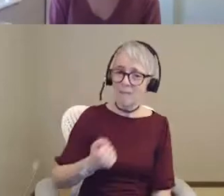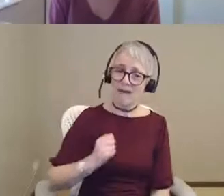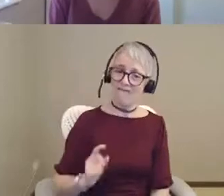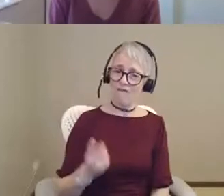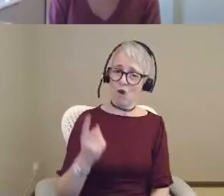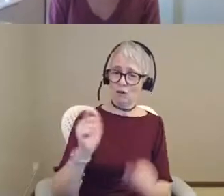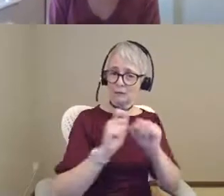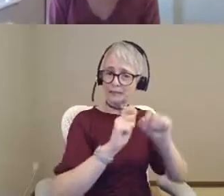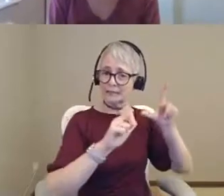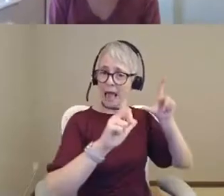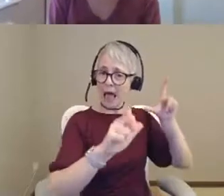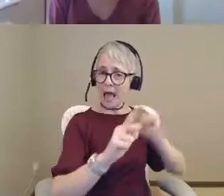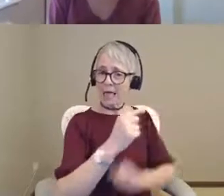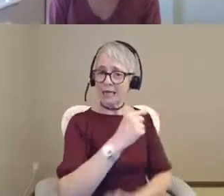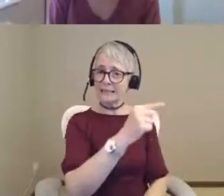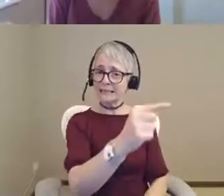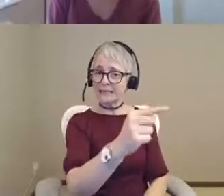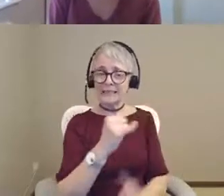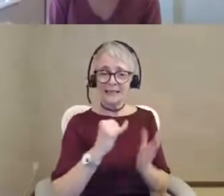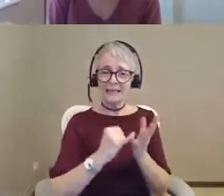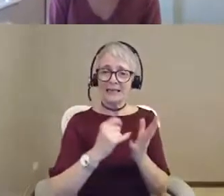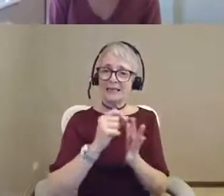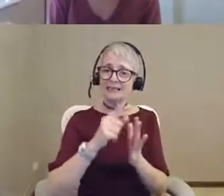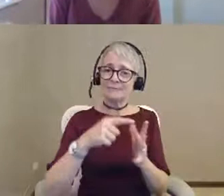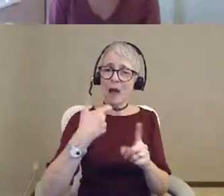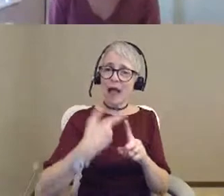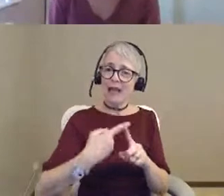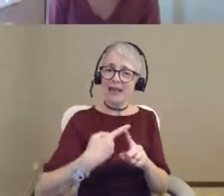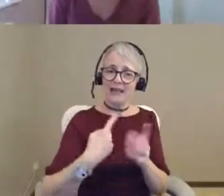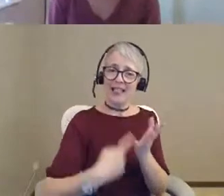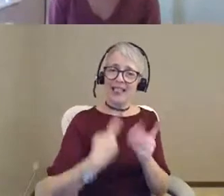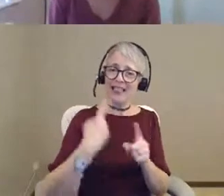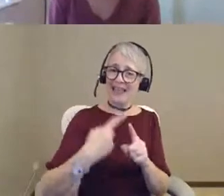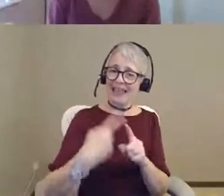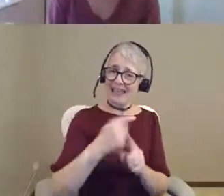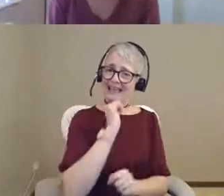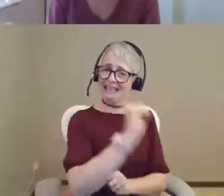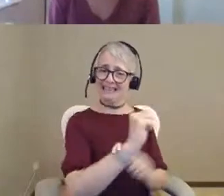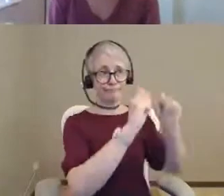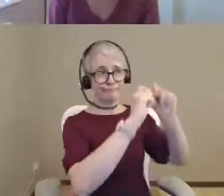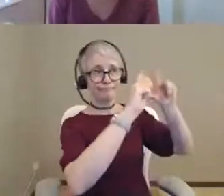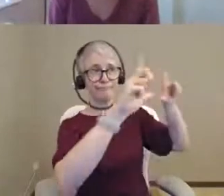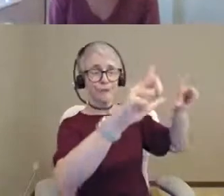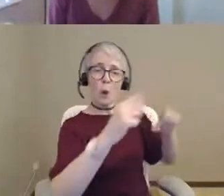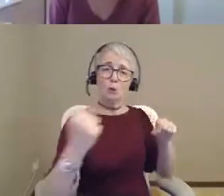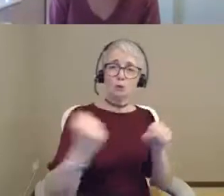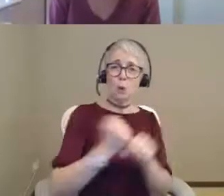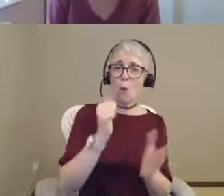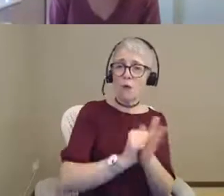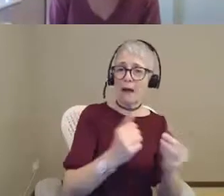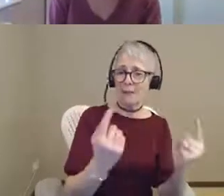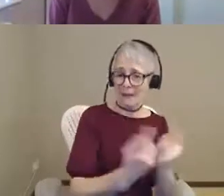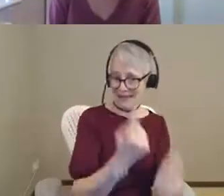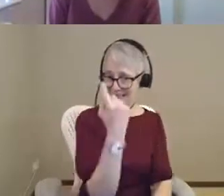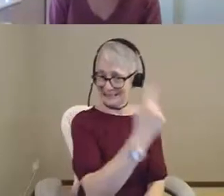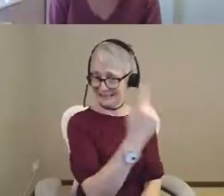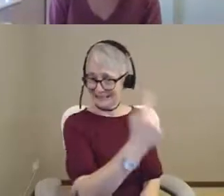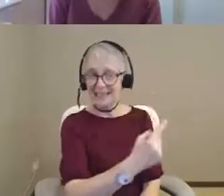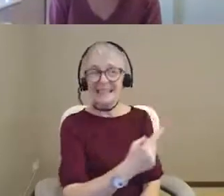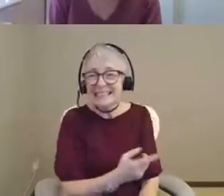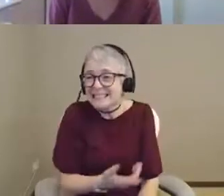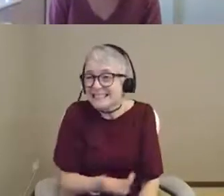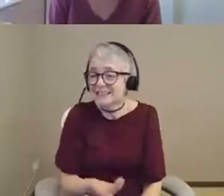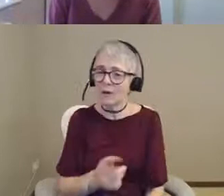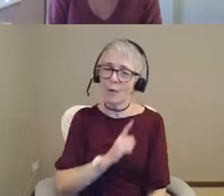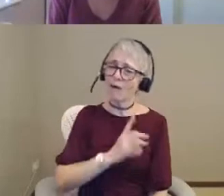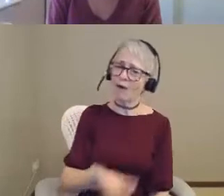has Spike Lee's Do the Right Thing on there. And I mean, one of the things that attracted me to the industry many years ago,